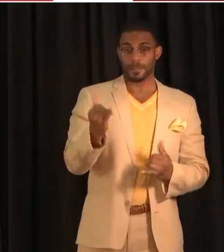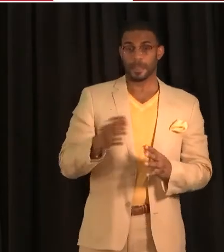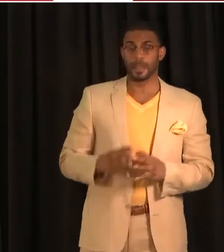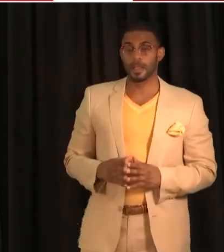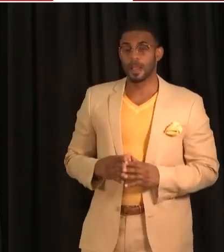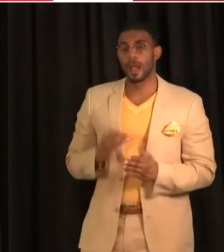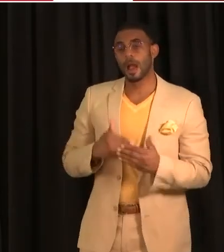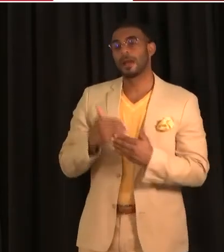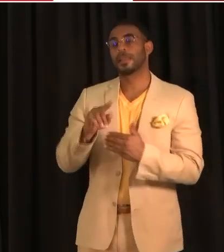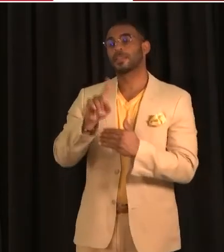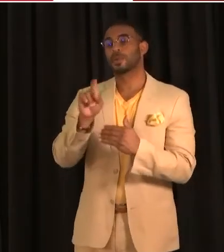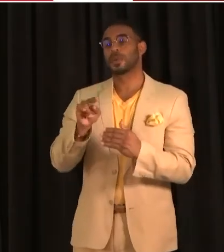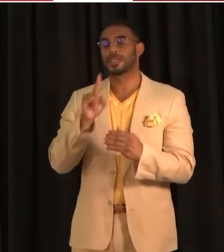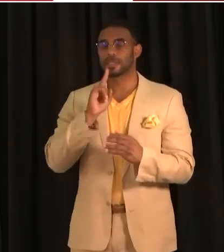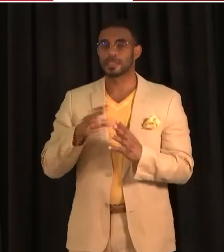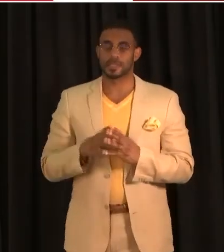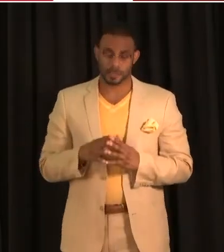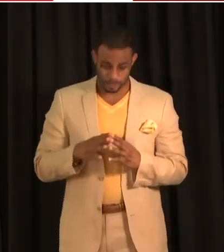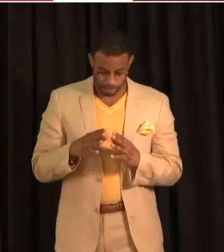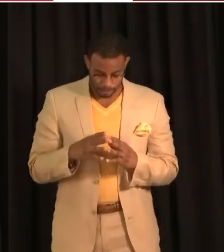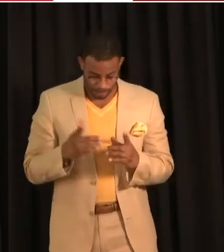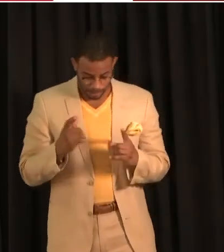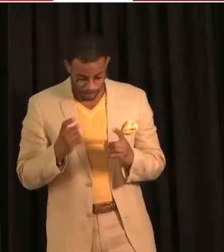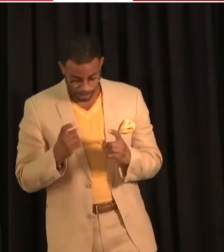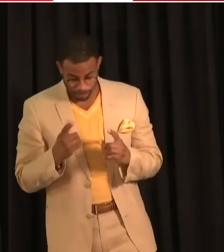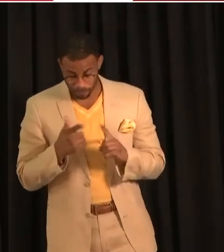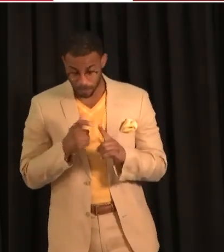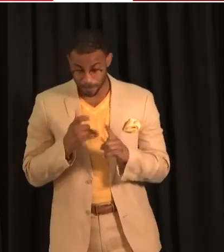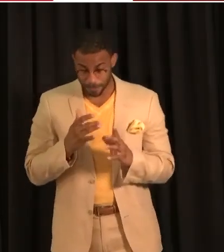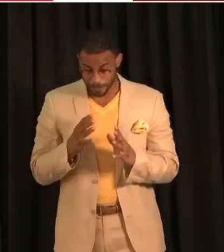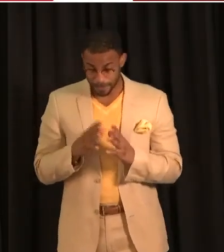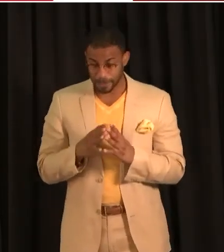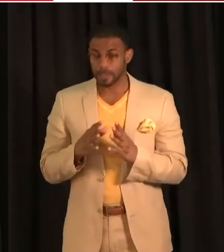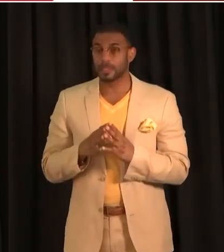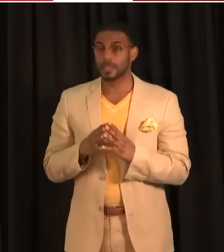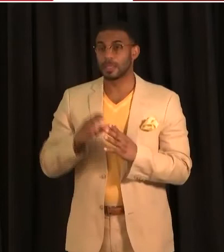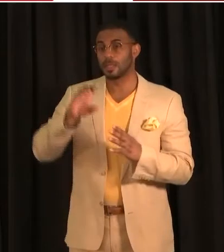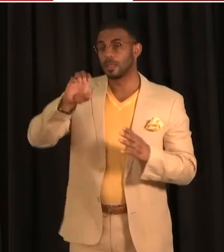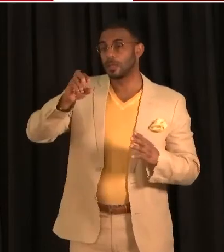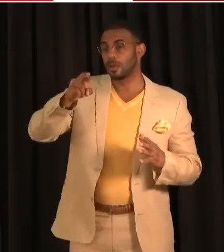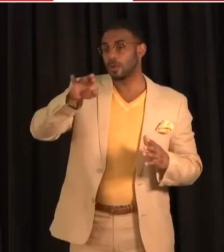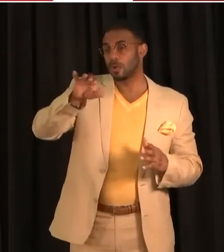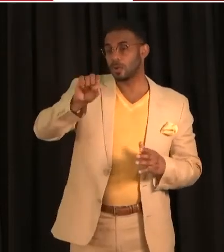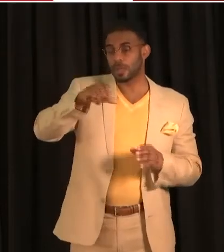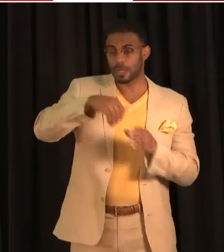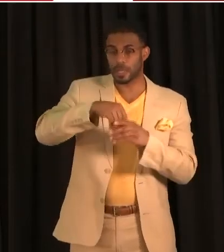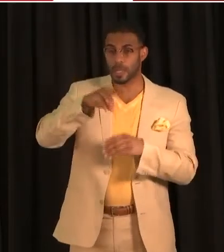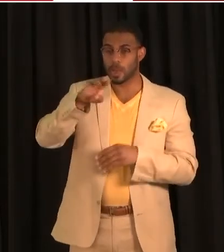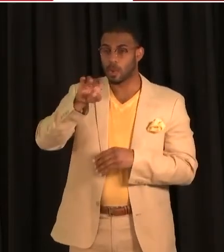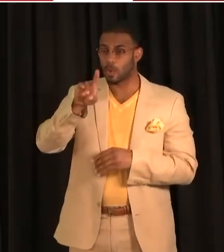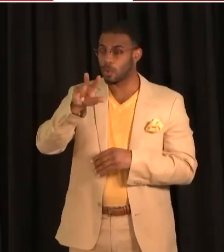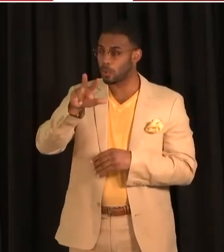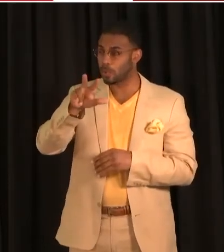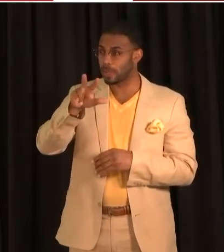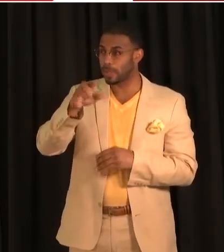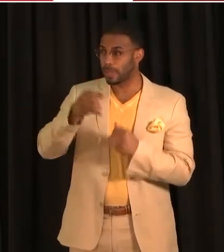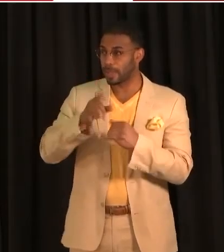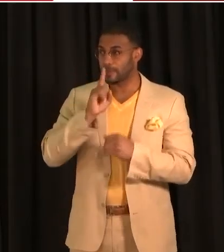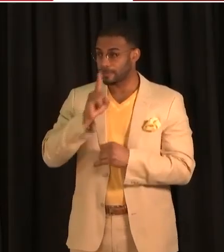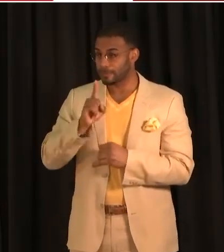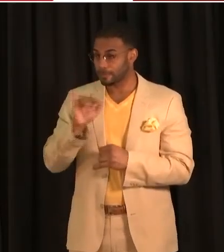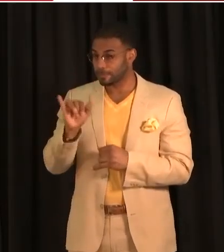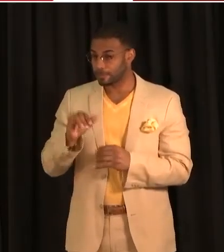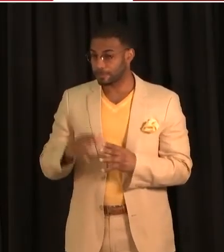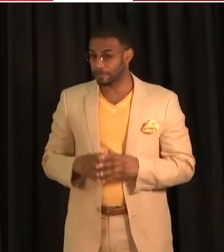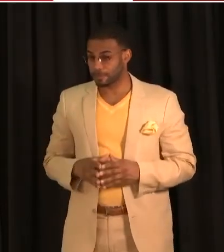0 now. Our next question is going to come from Chris in Ward 3. Chris, your line is unmuted.